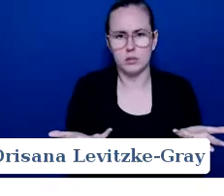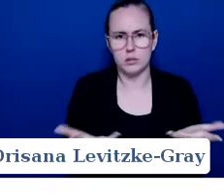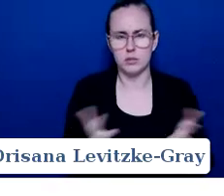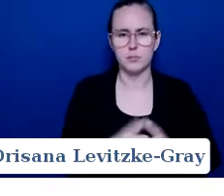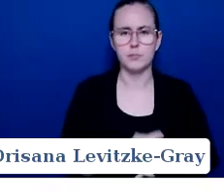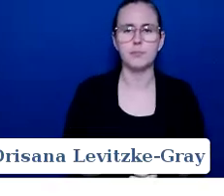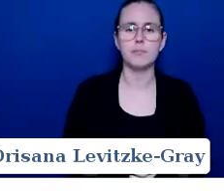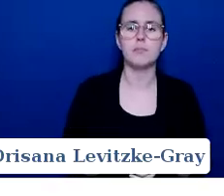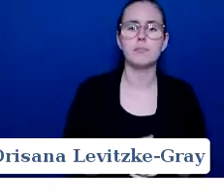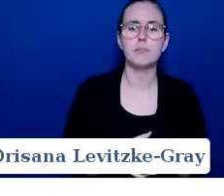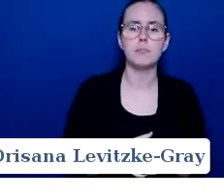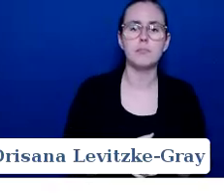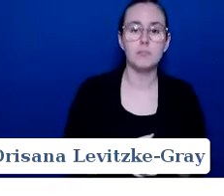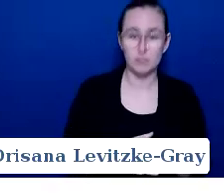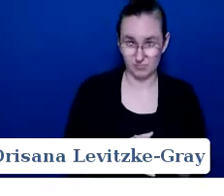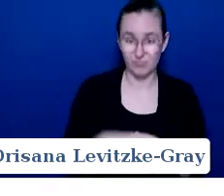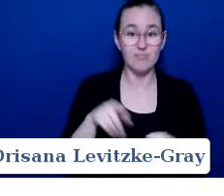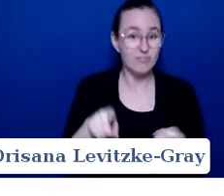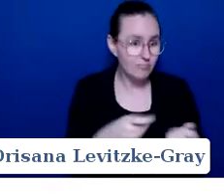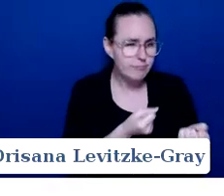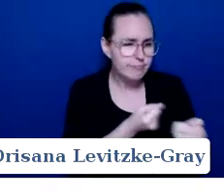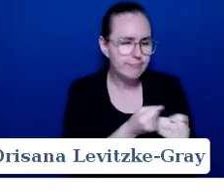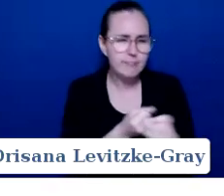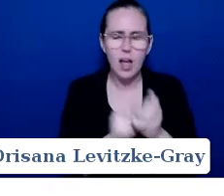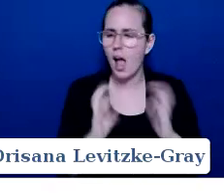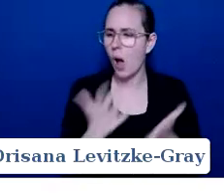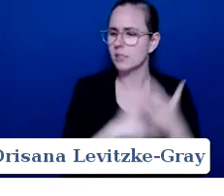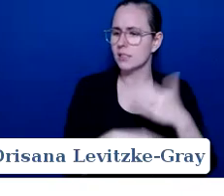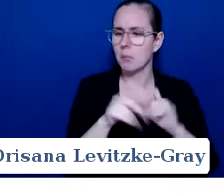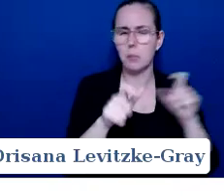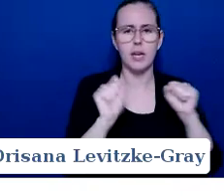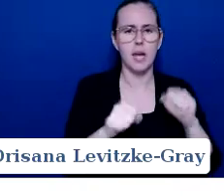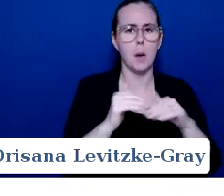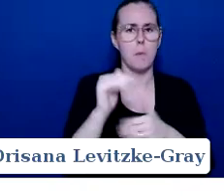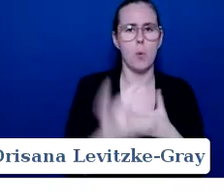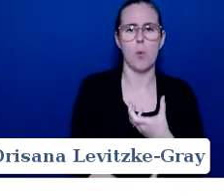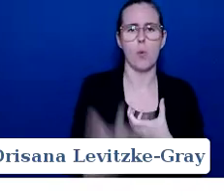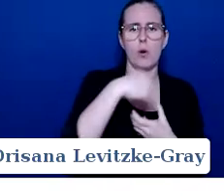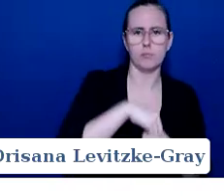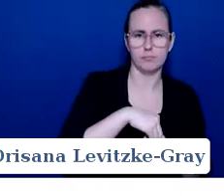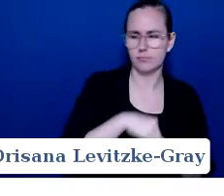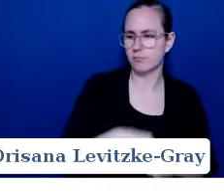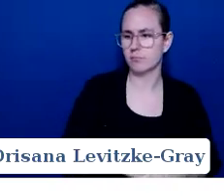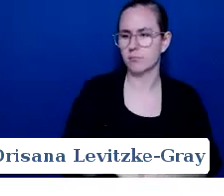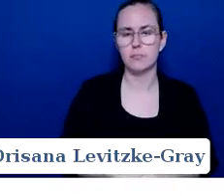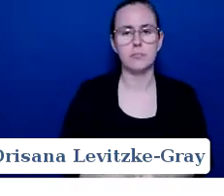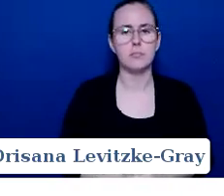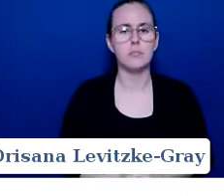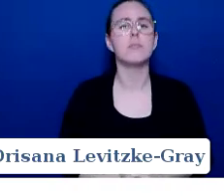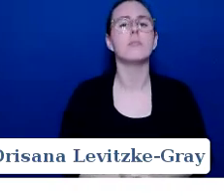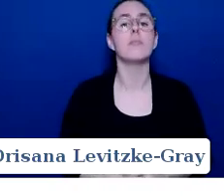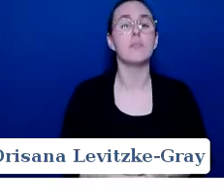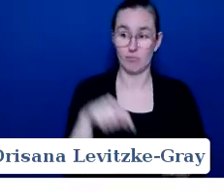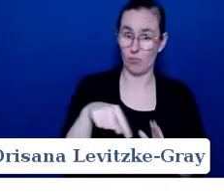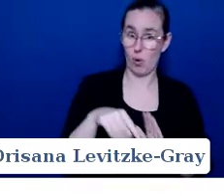inclusive. As you know, World Bank intervened in most of the projects where we are working with the social registry and with the identification of